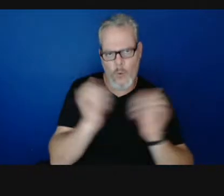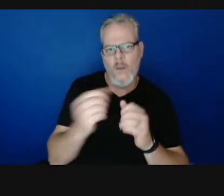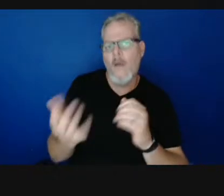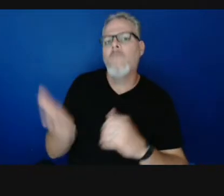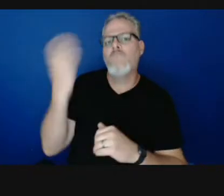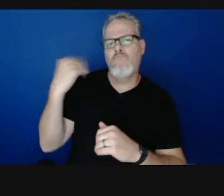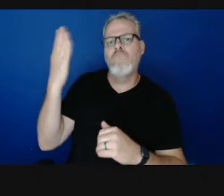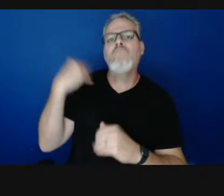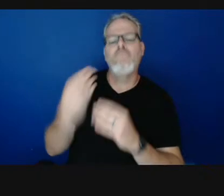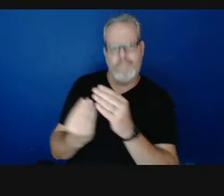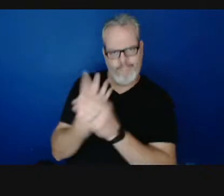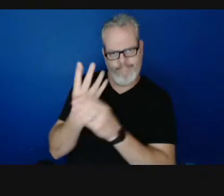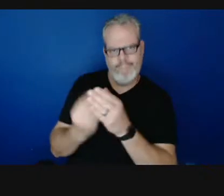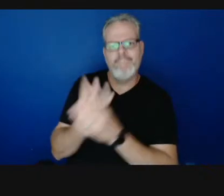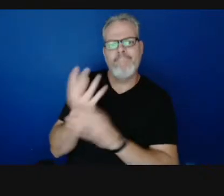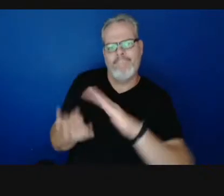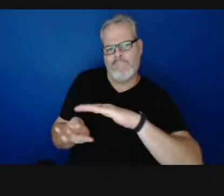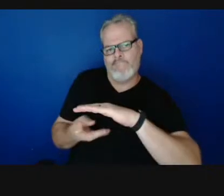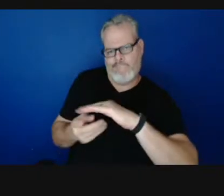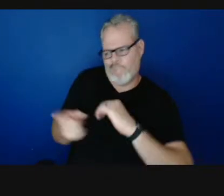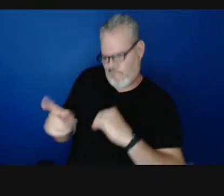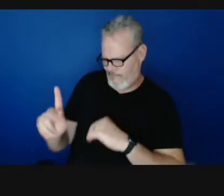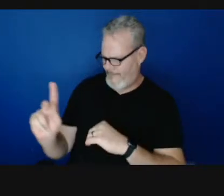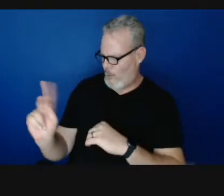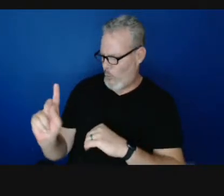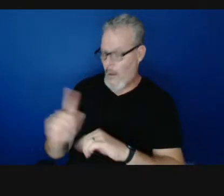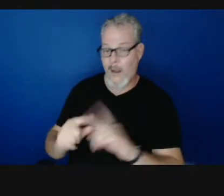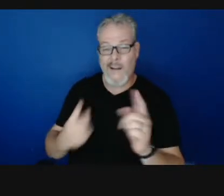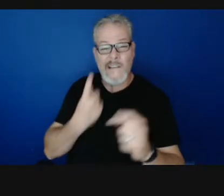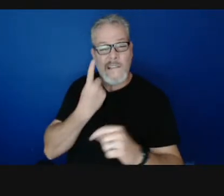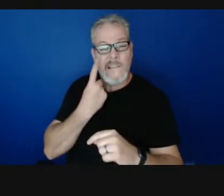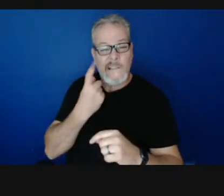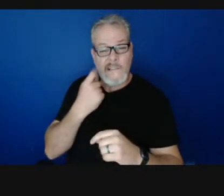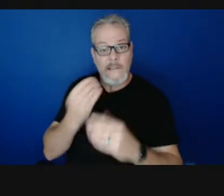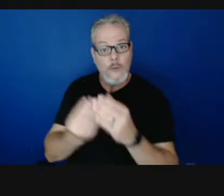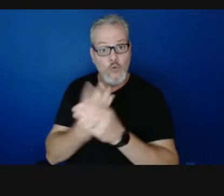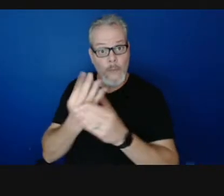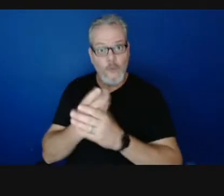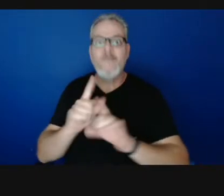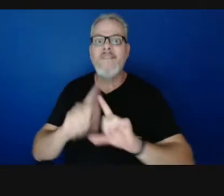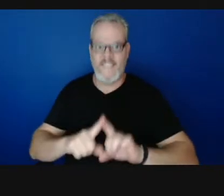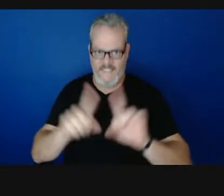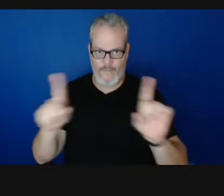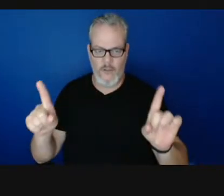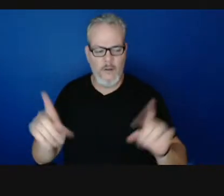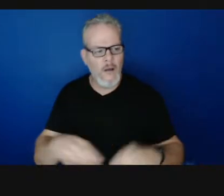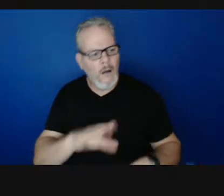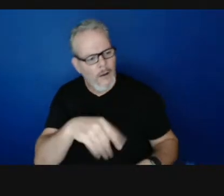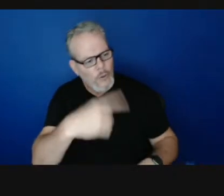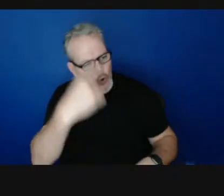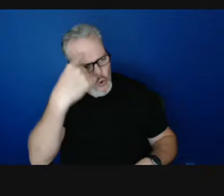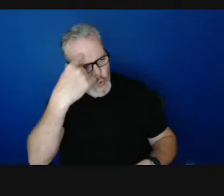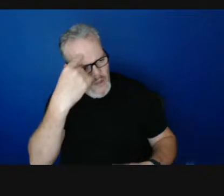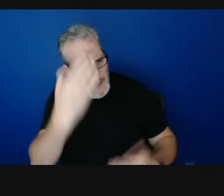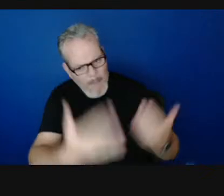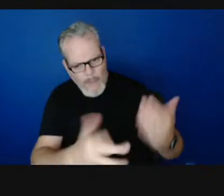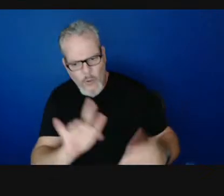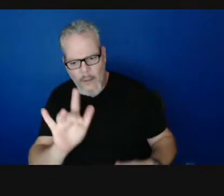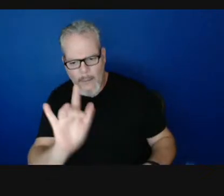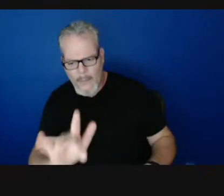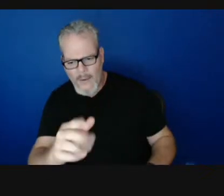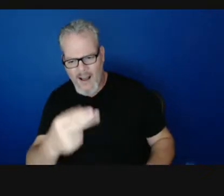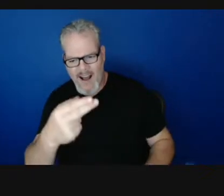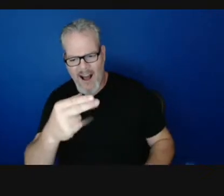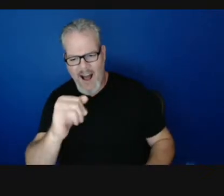eruptions and intrusions at Kīlauea. So this recent eruption was different in that way. Do you think right there you could hit that hide button on